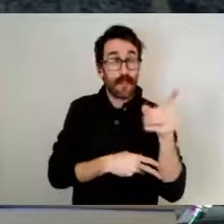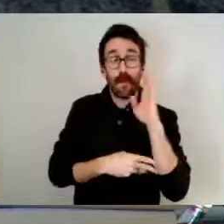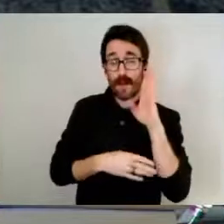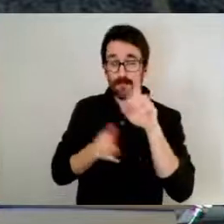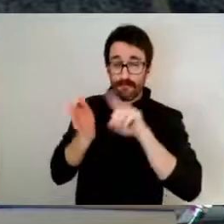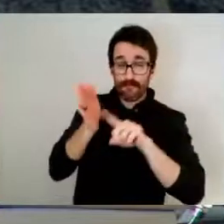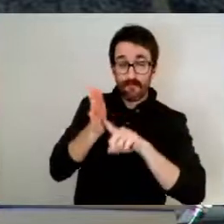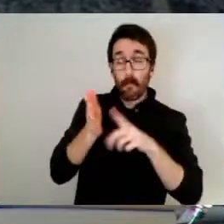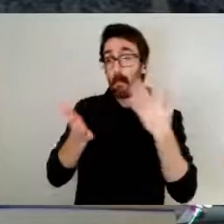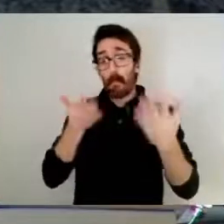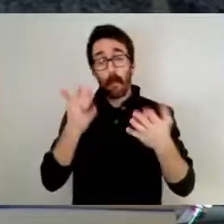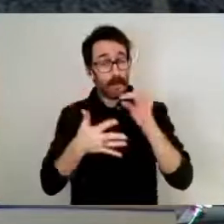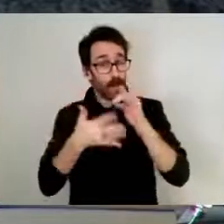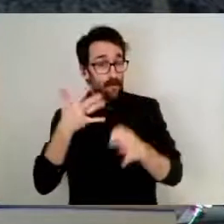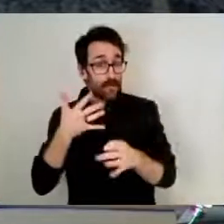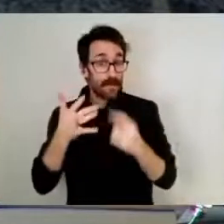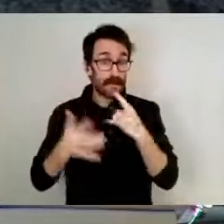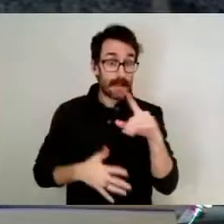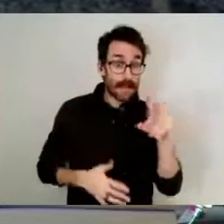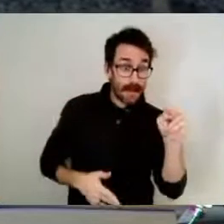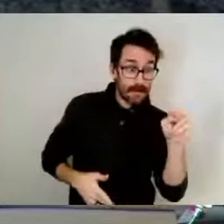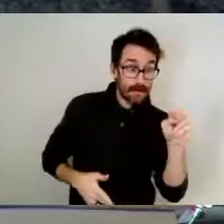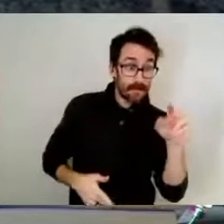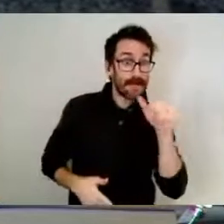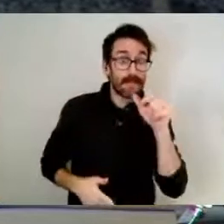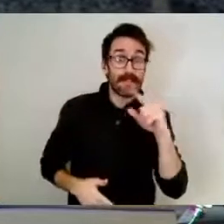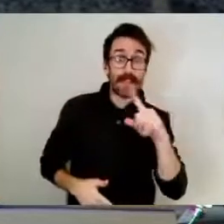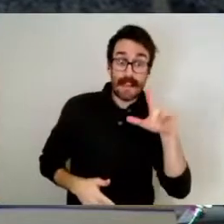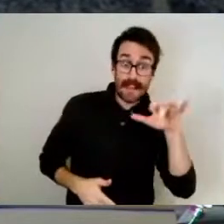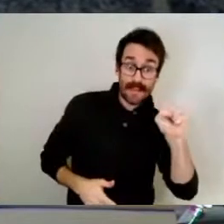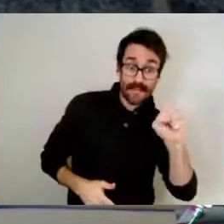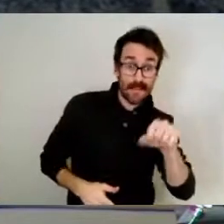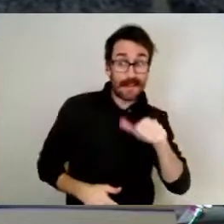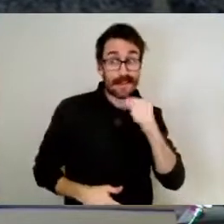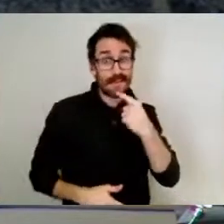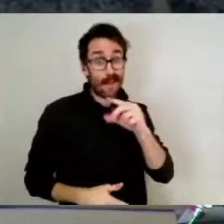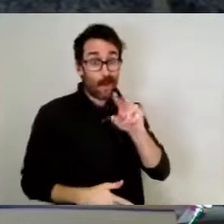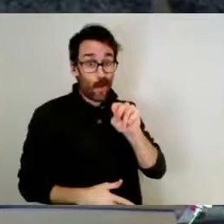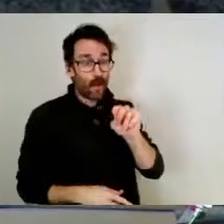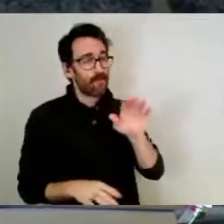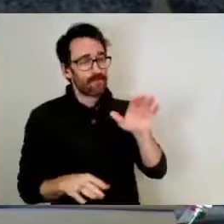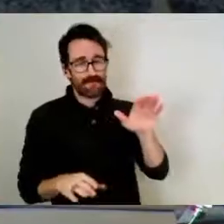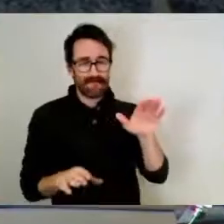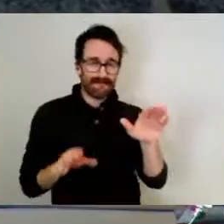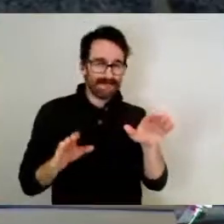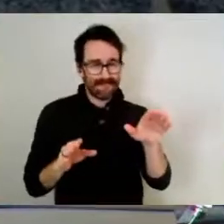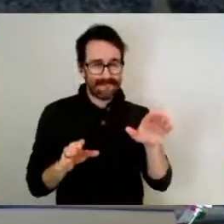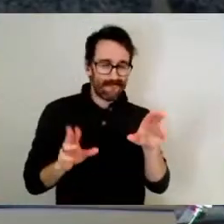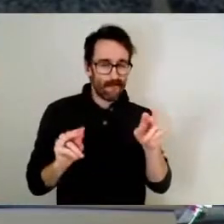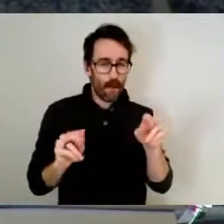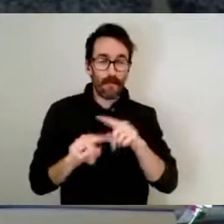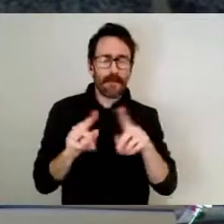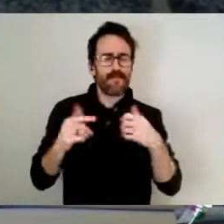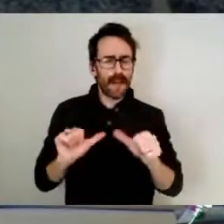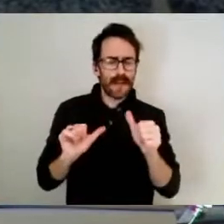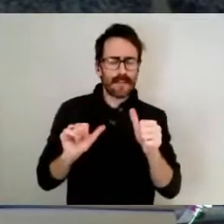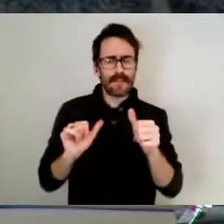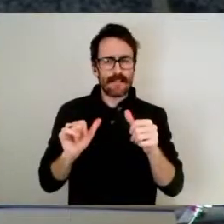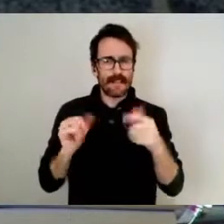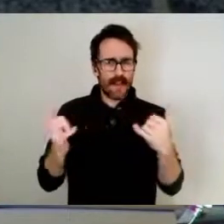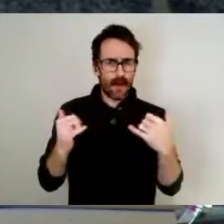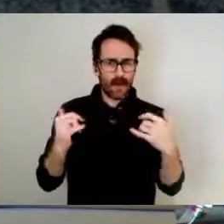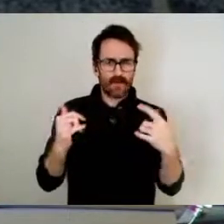to do something. We will be discussing this probably tomorrow, not just the issue of a mediator, but also our request